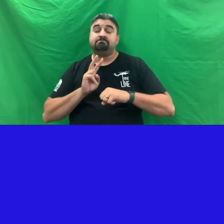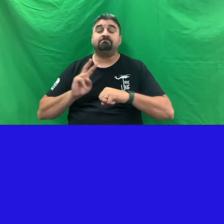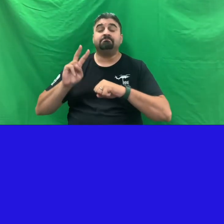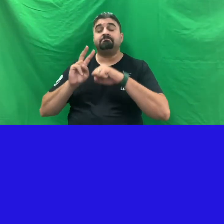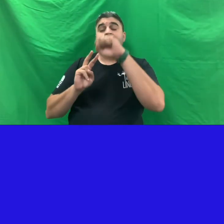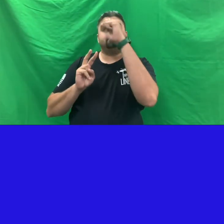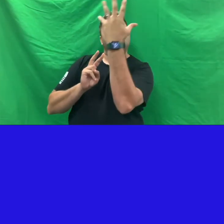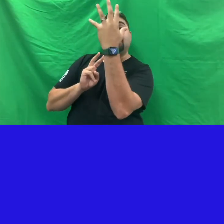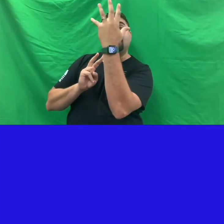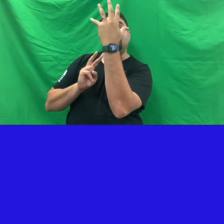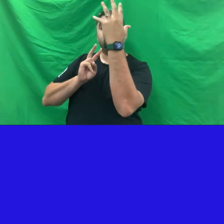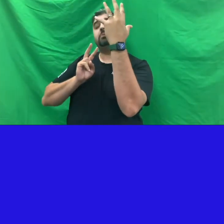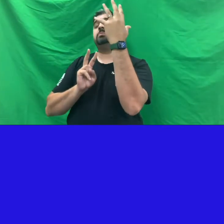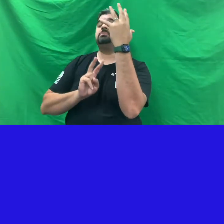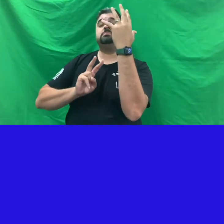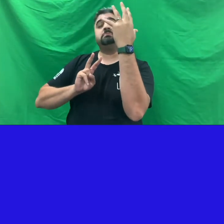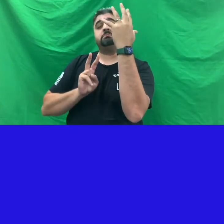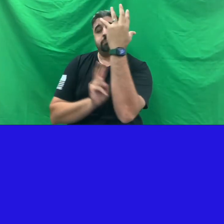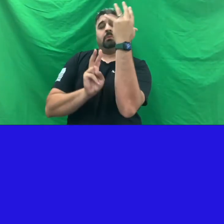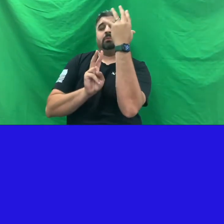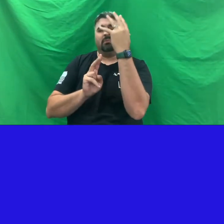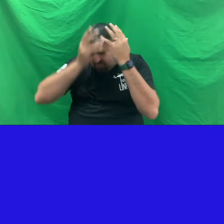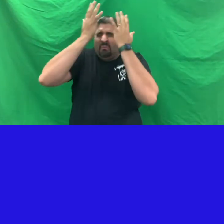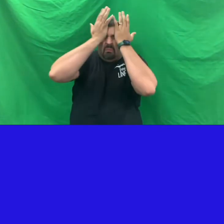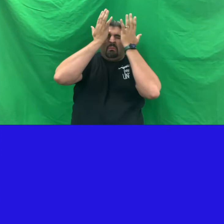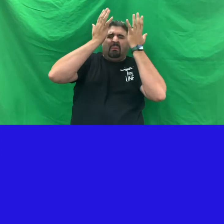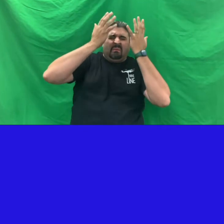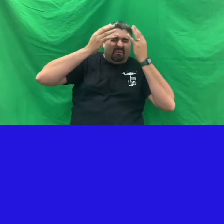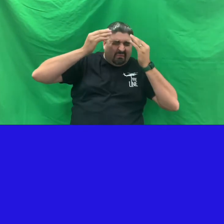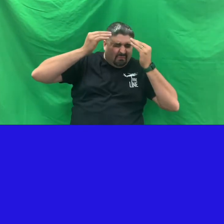Then he bumped into a tree.